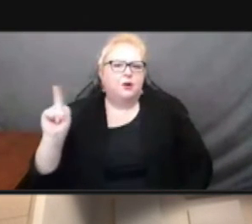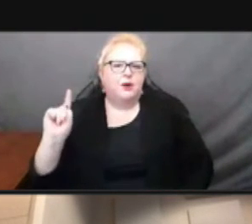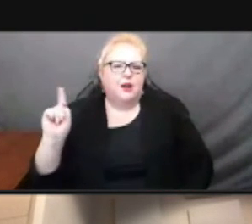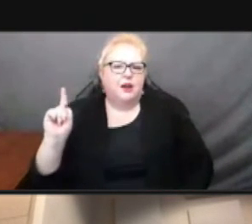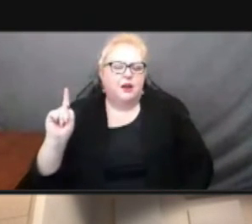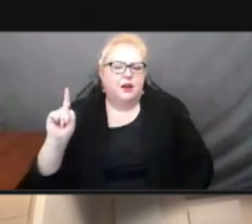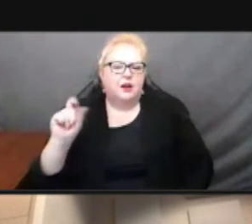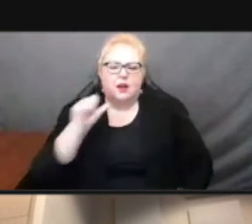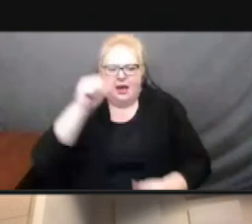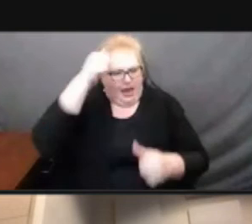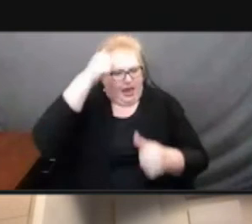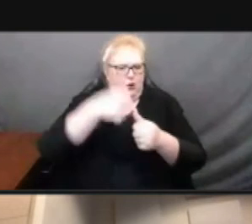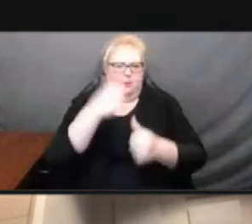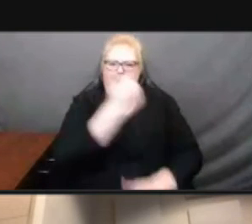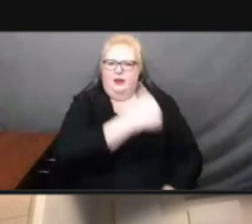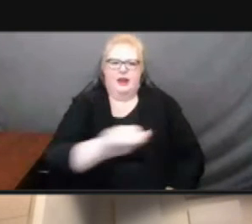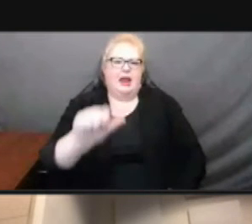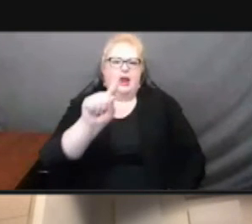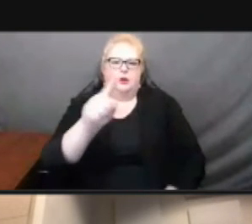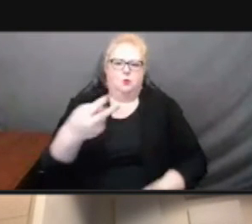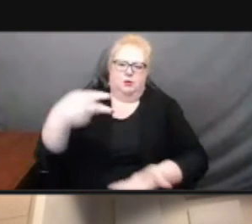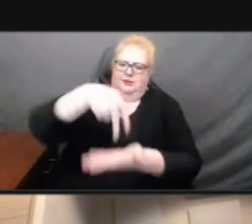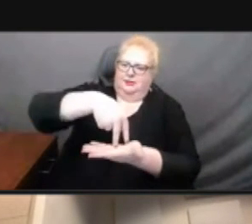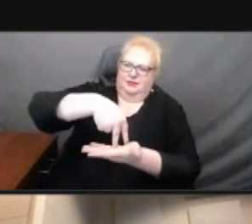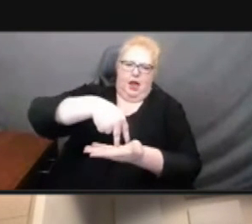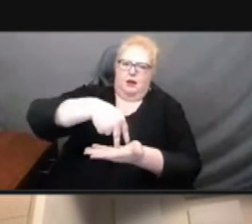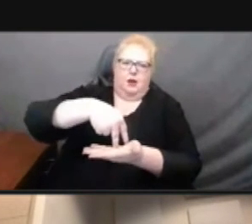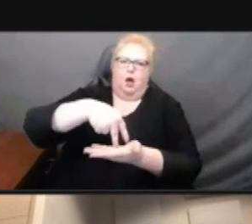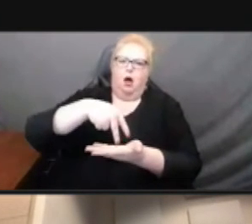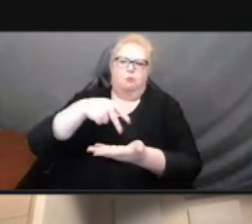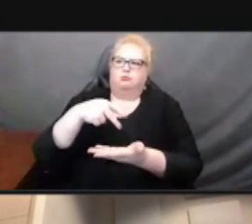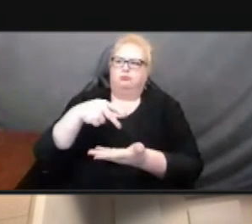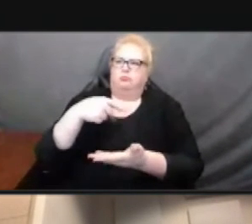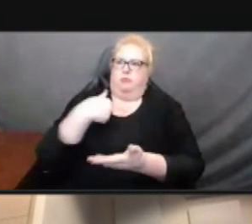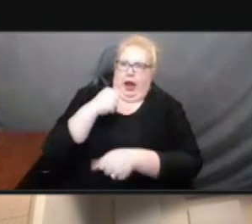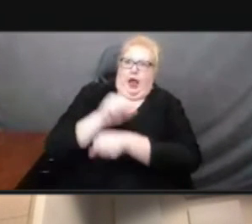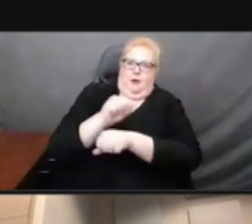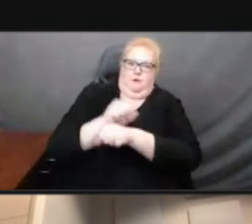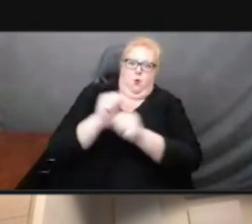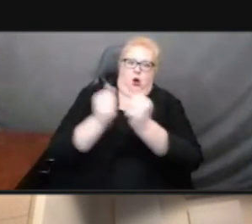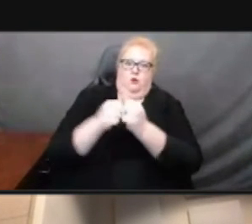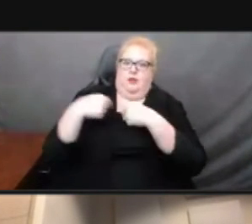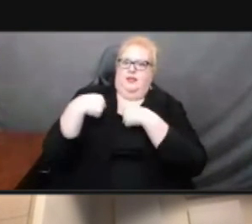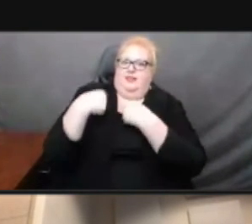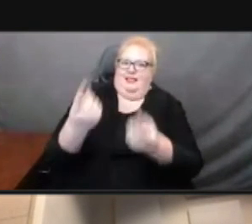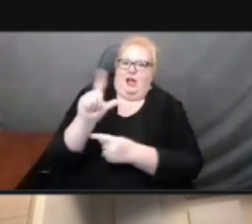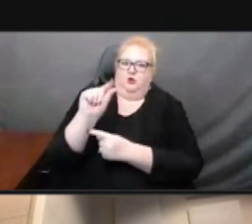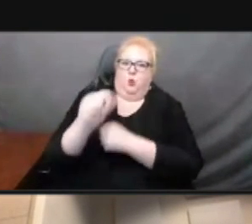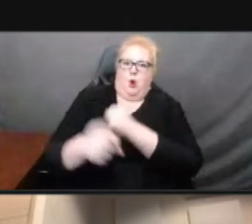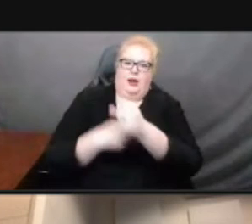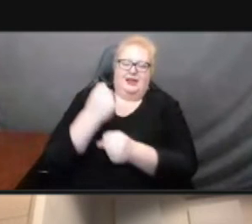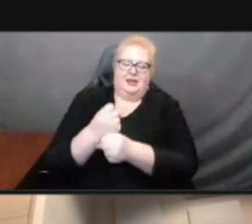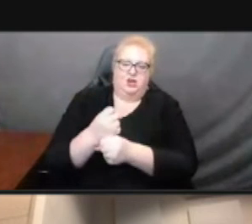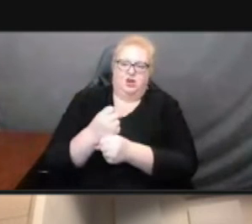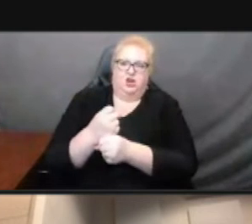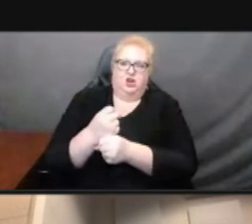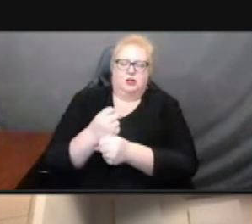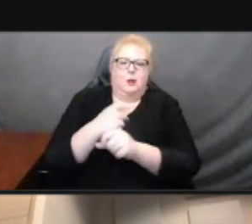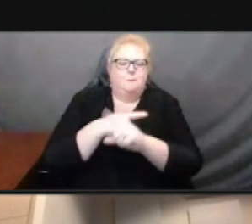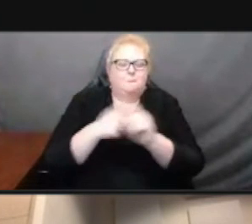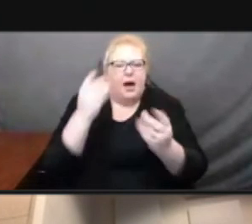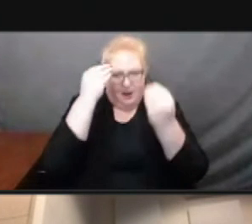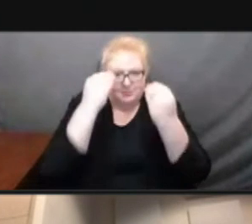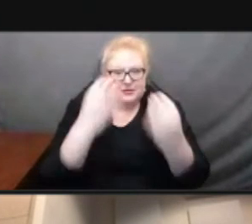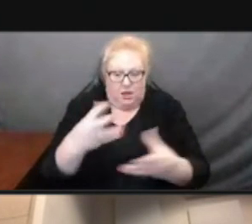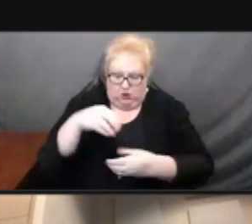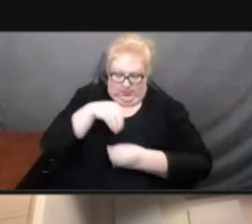up that I've worked with at the police department in the last 2 decades. So I'm telling you from the inside, there's a problem.